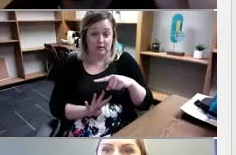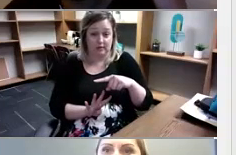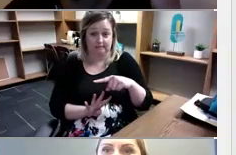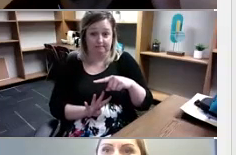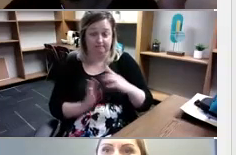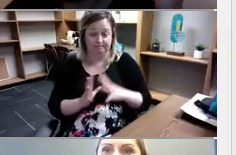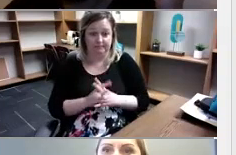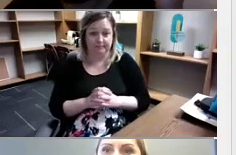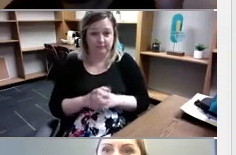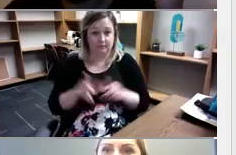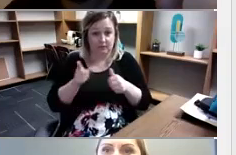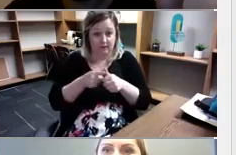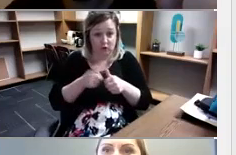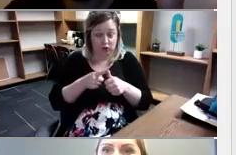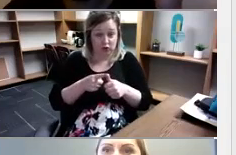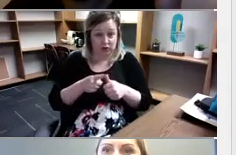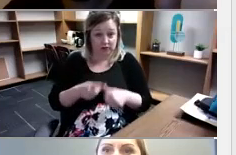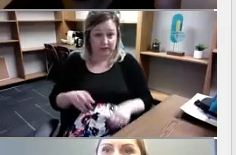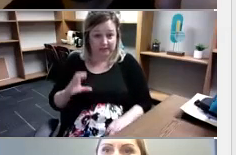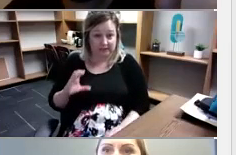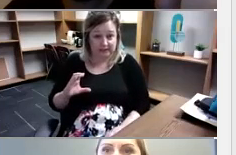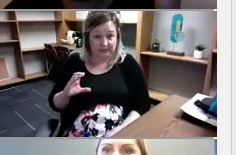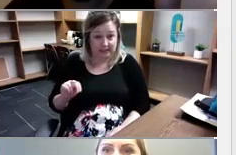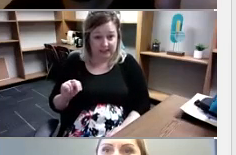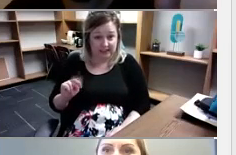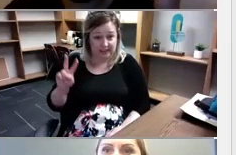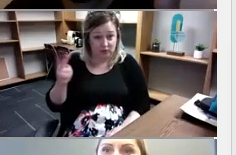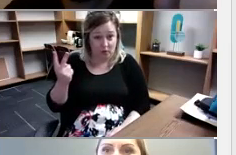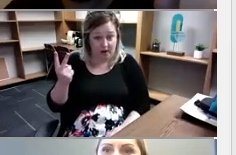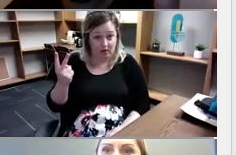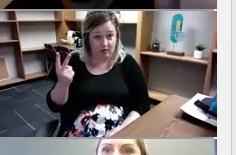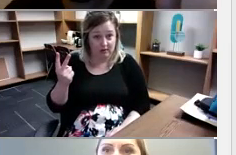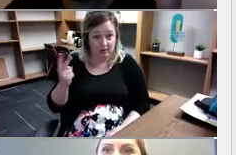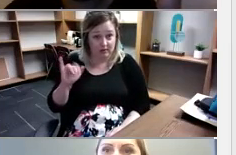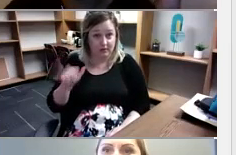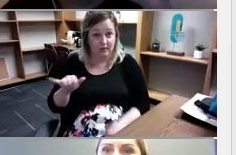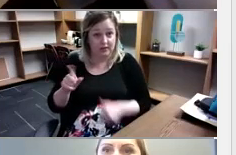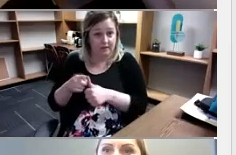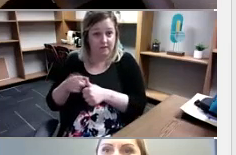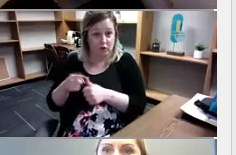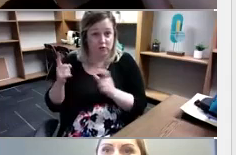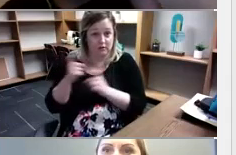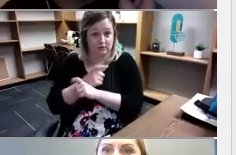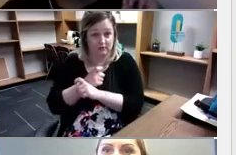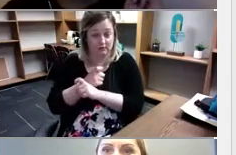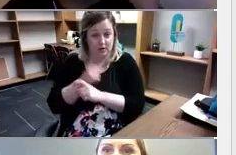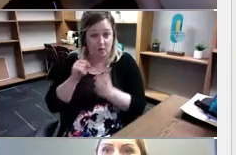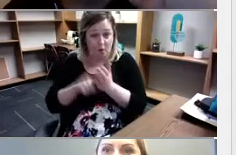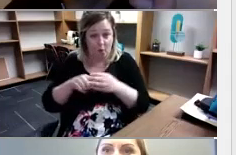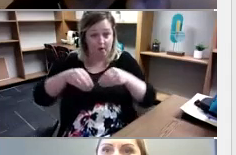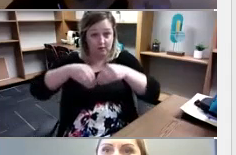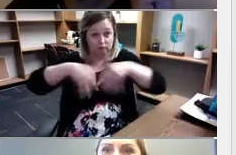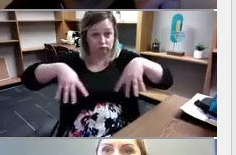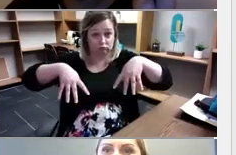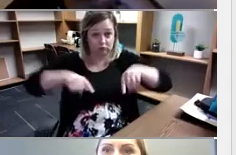have Cn squared as our first time complexity. Then we have Tn by 4, Tn by 4, and Tn by 4. So 3 Tn by 4s